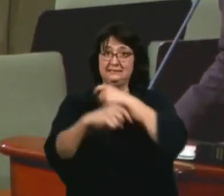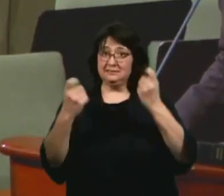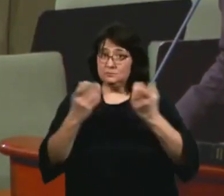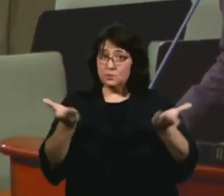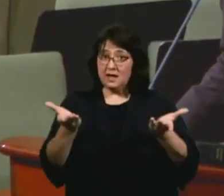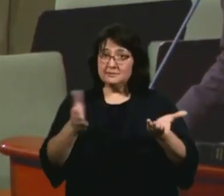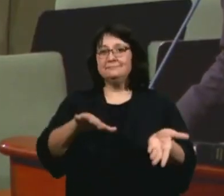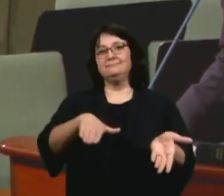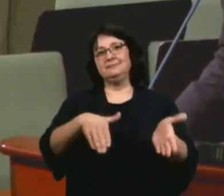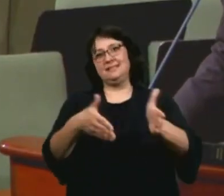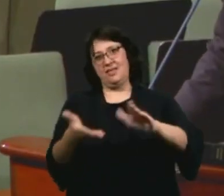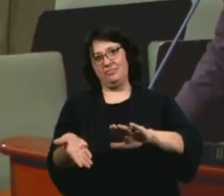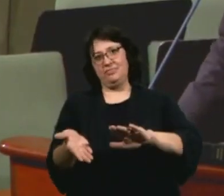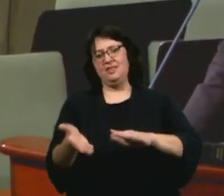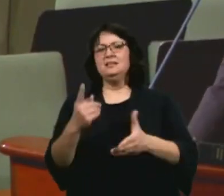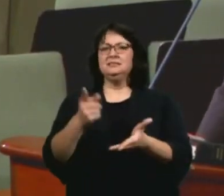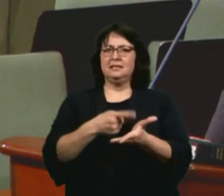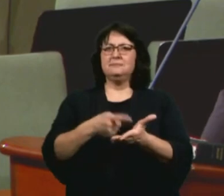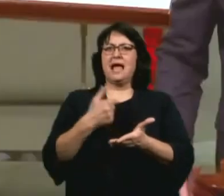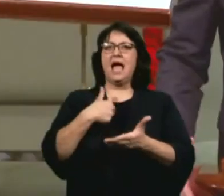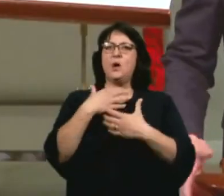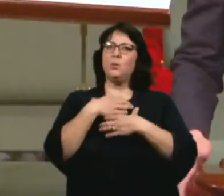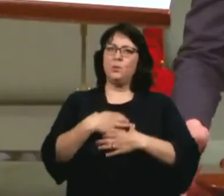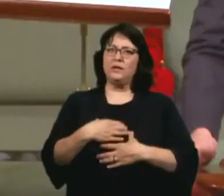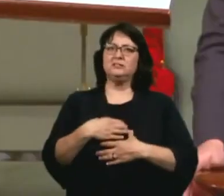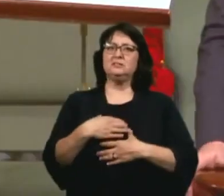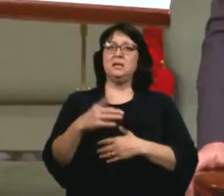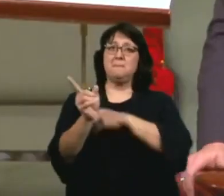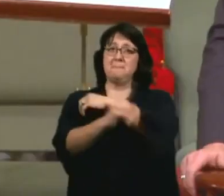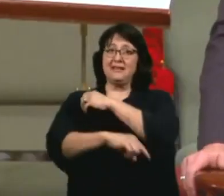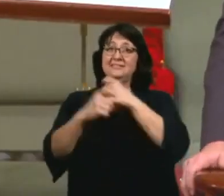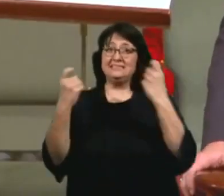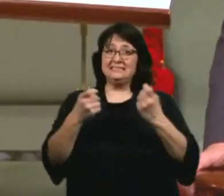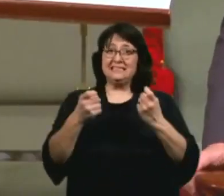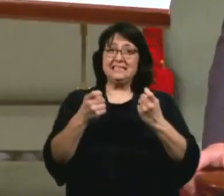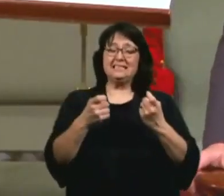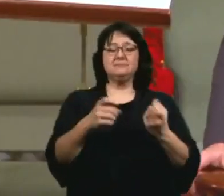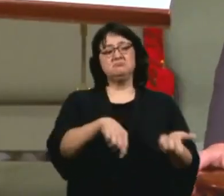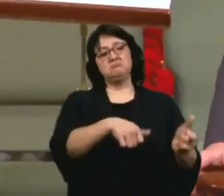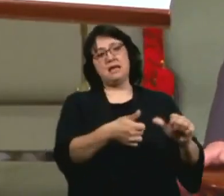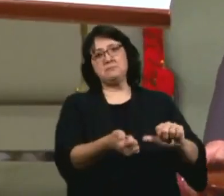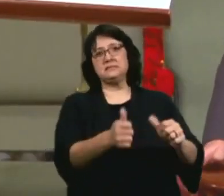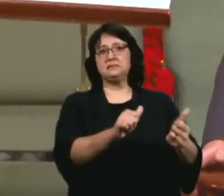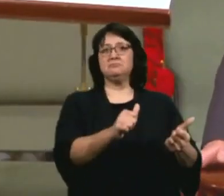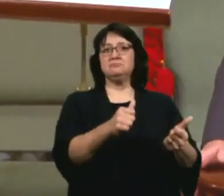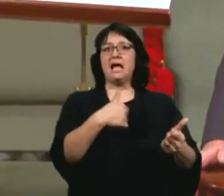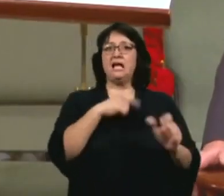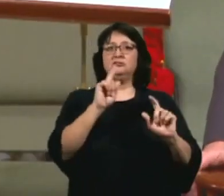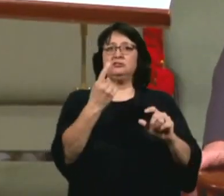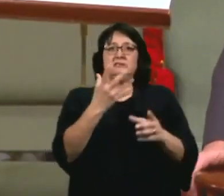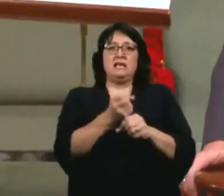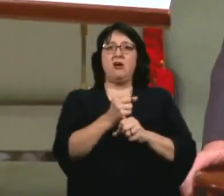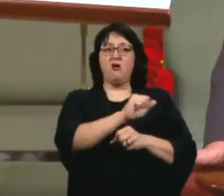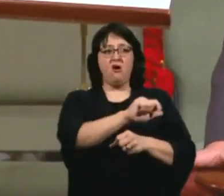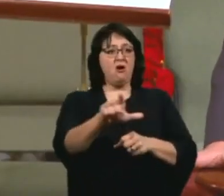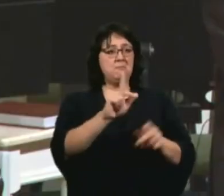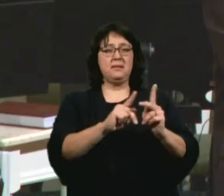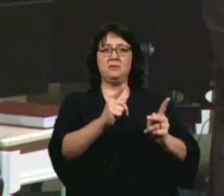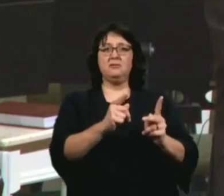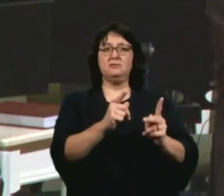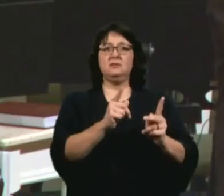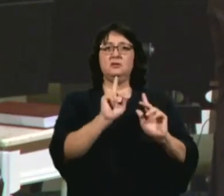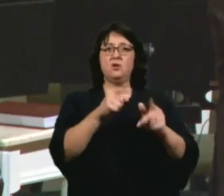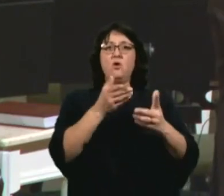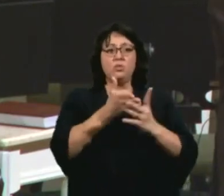is death. Sometimes I wish the penalty of sin was baptism. Then I would just get everybody I could to go through